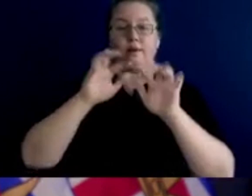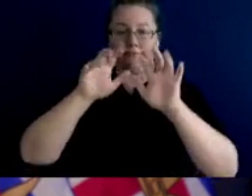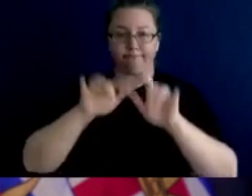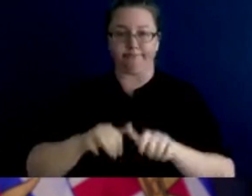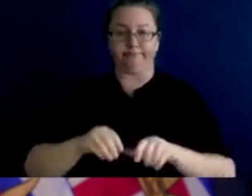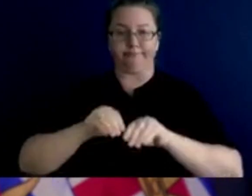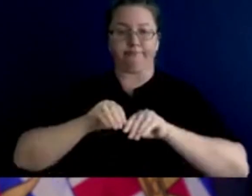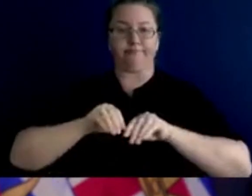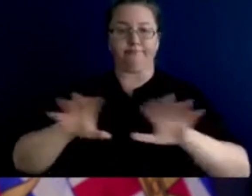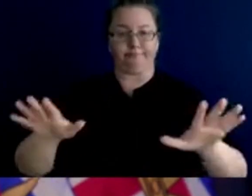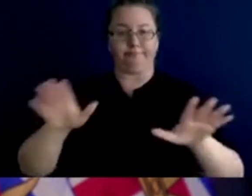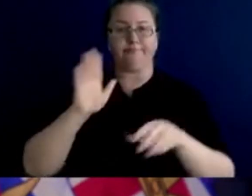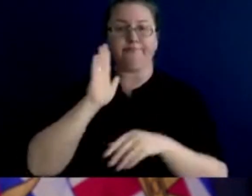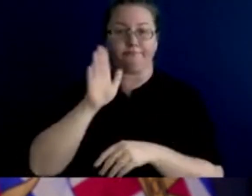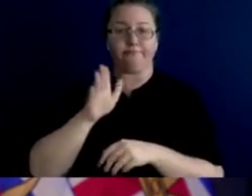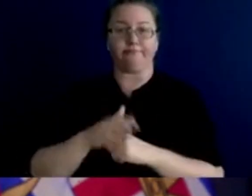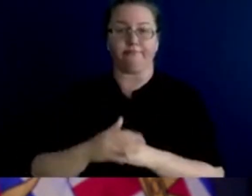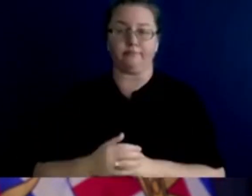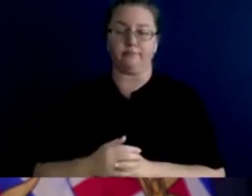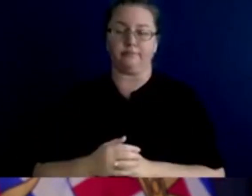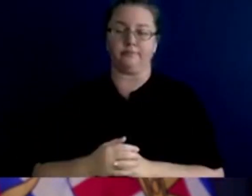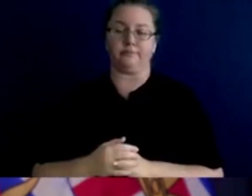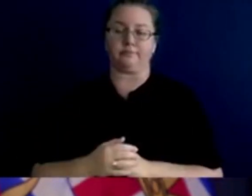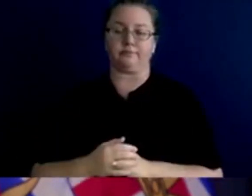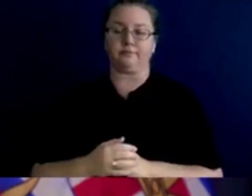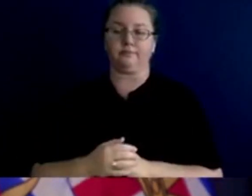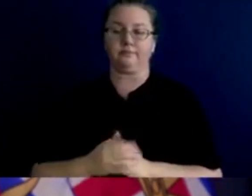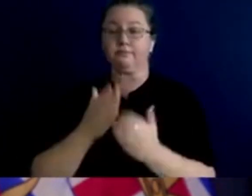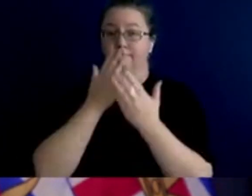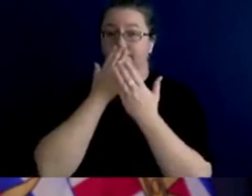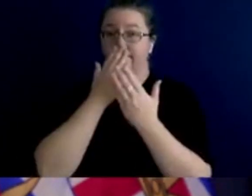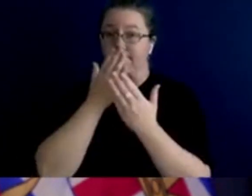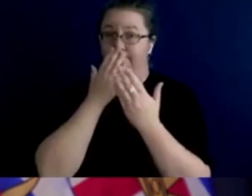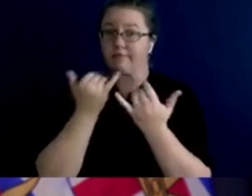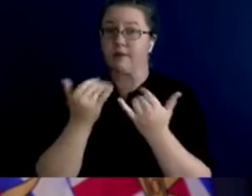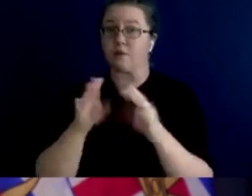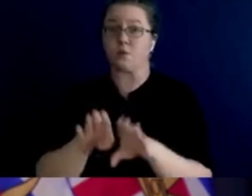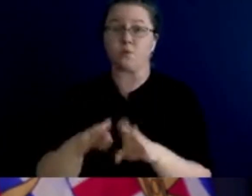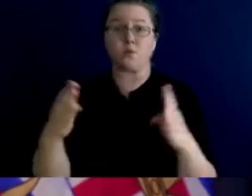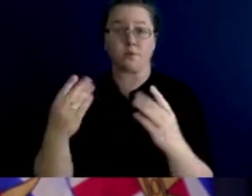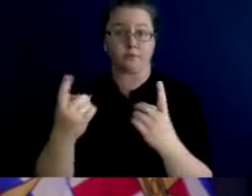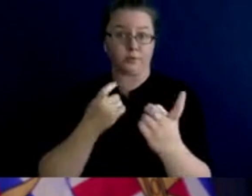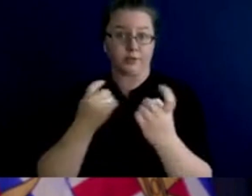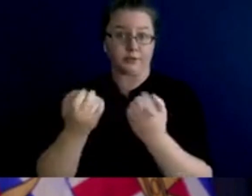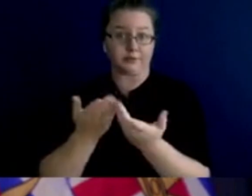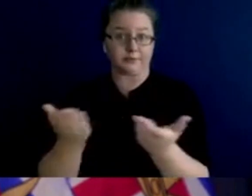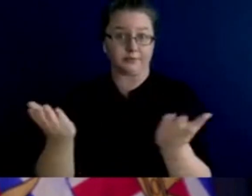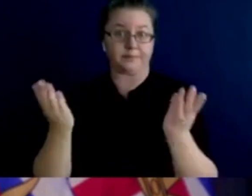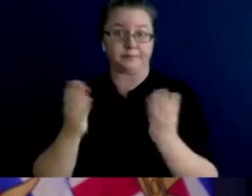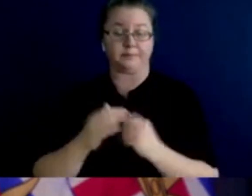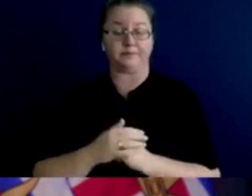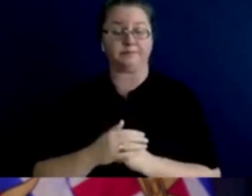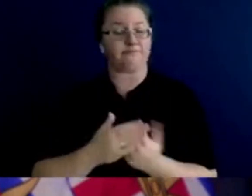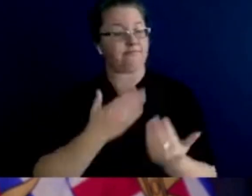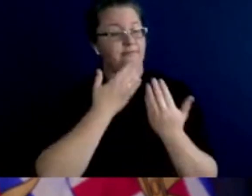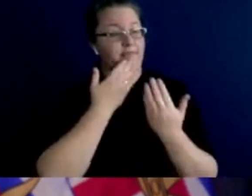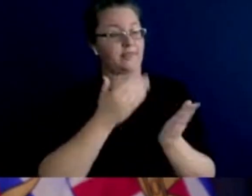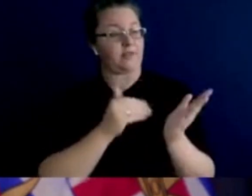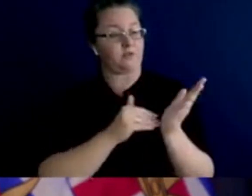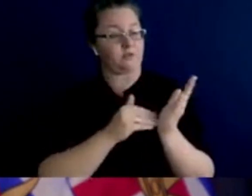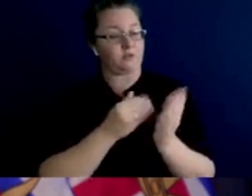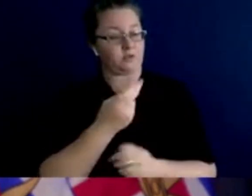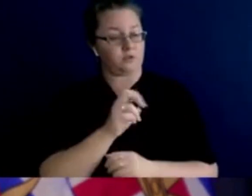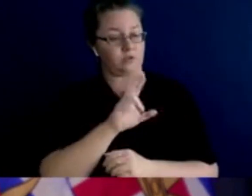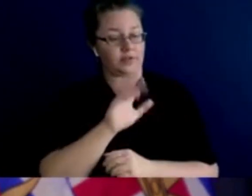safe. I will also note that we will be giving a written report on the